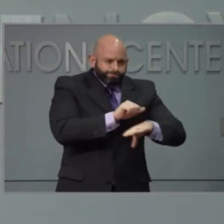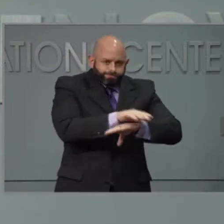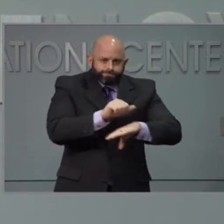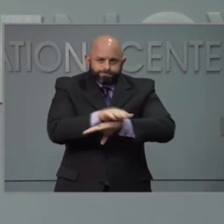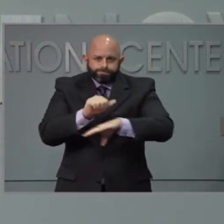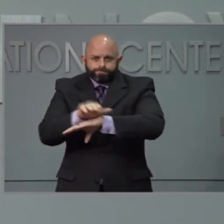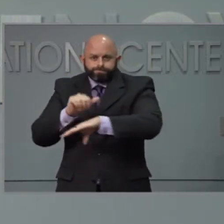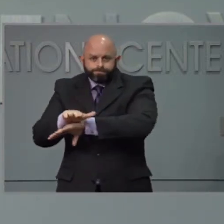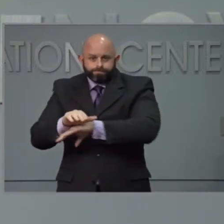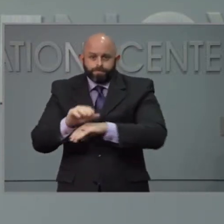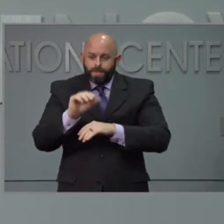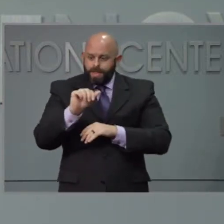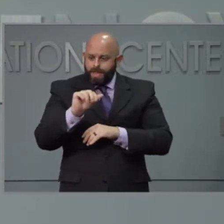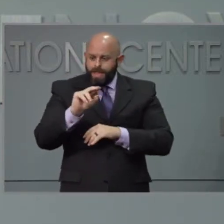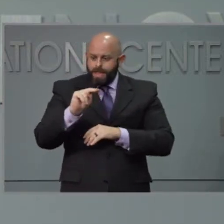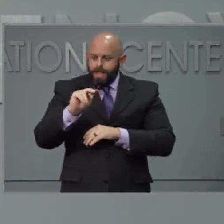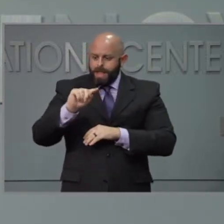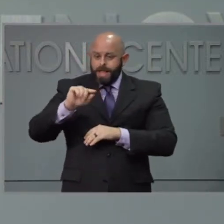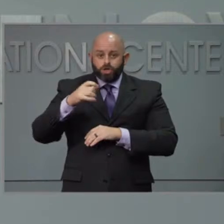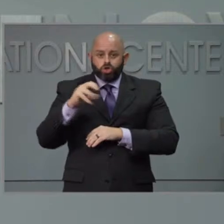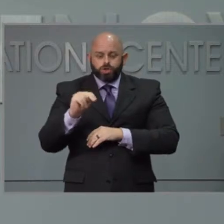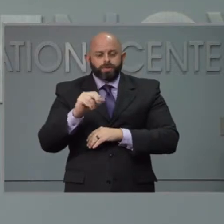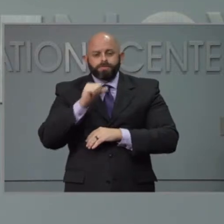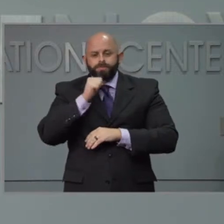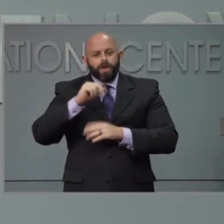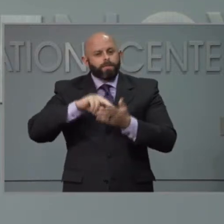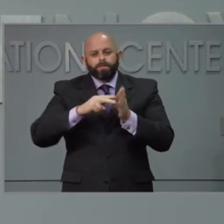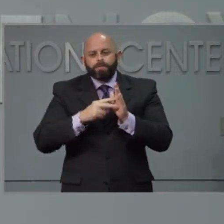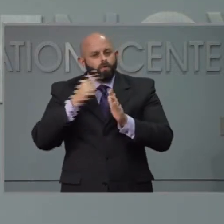not meant as a screening tool,